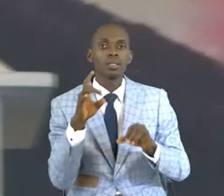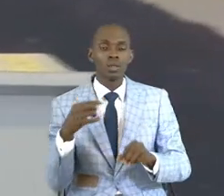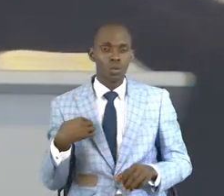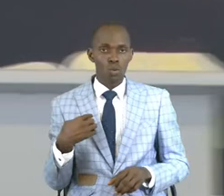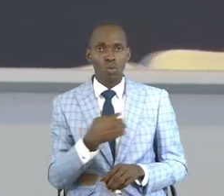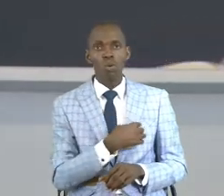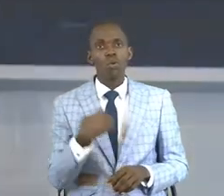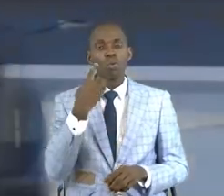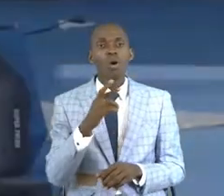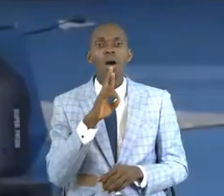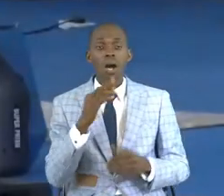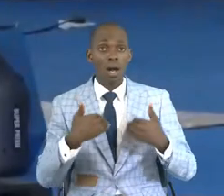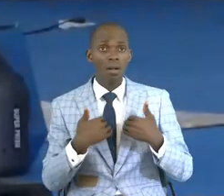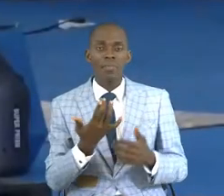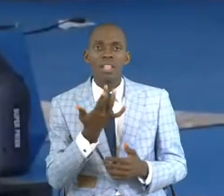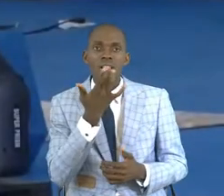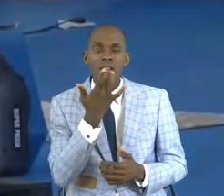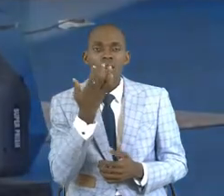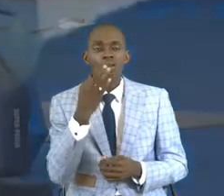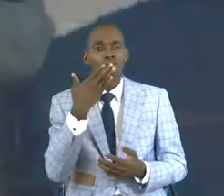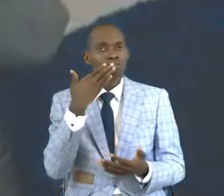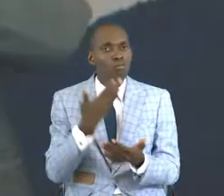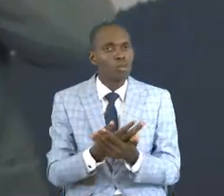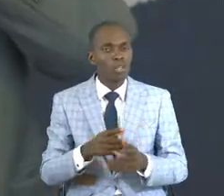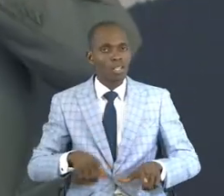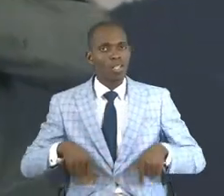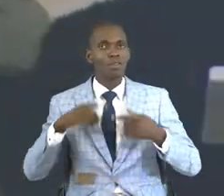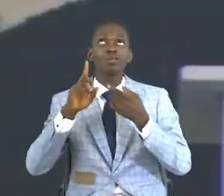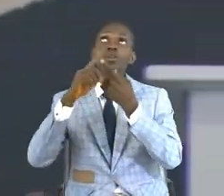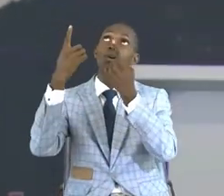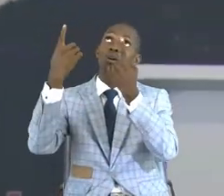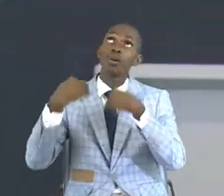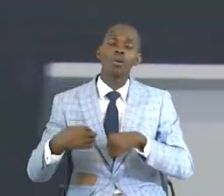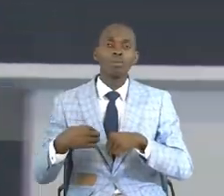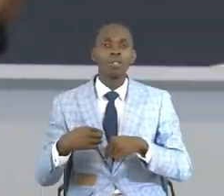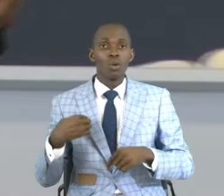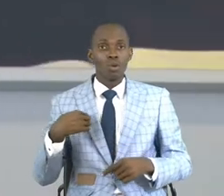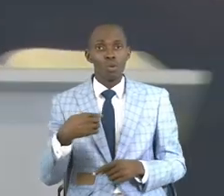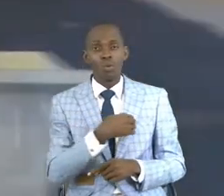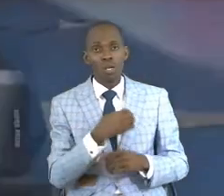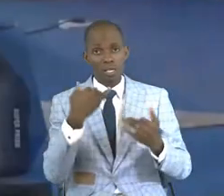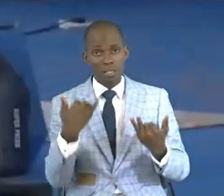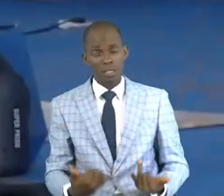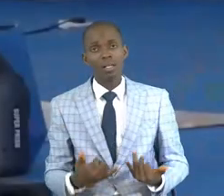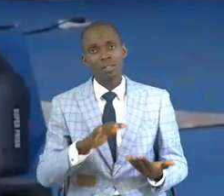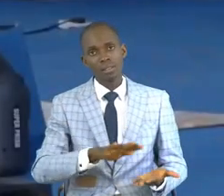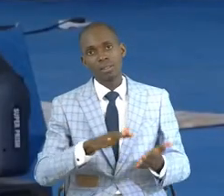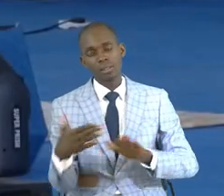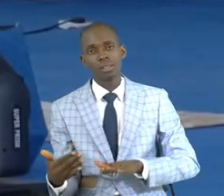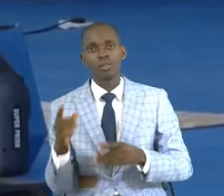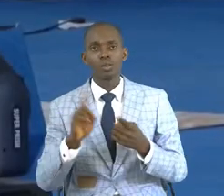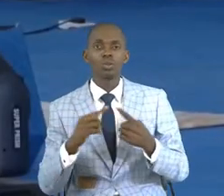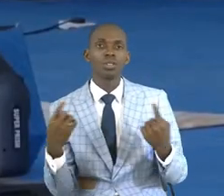have tasted of the good life to come, that we being dead to